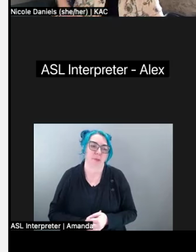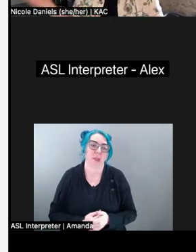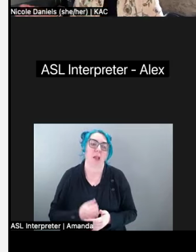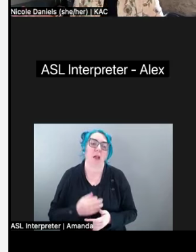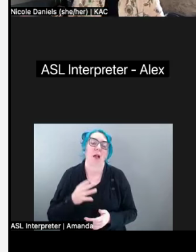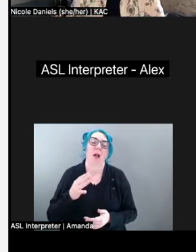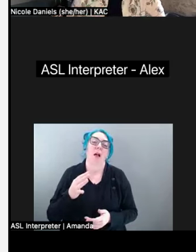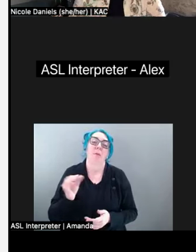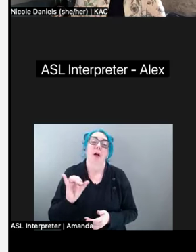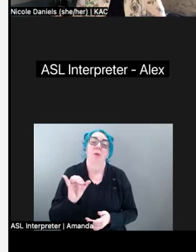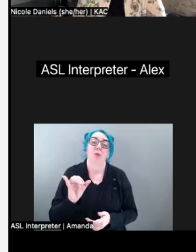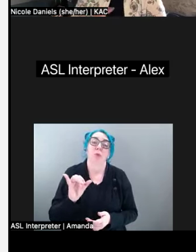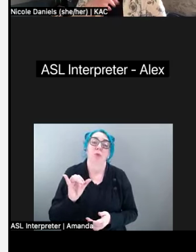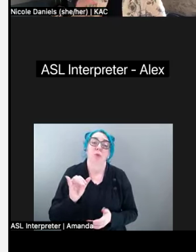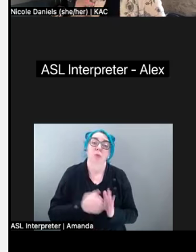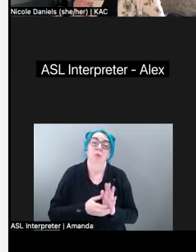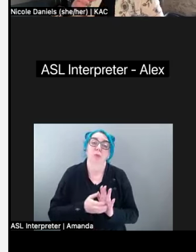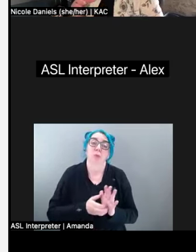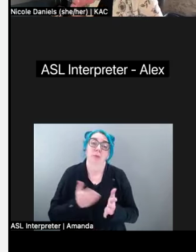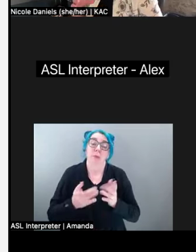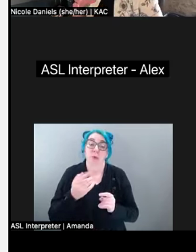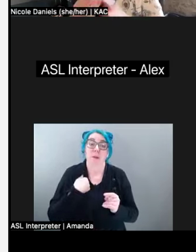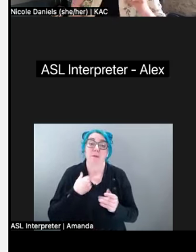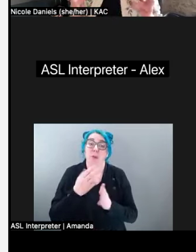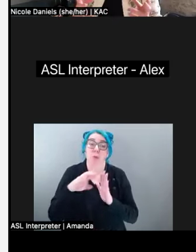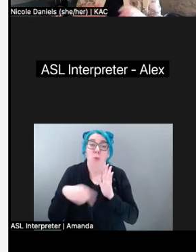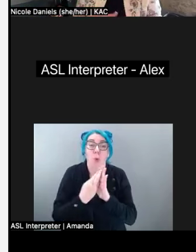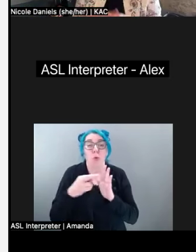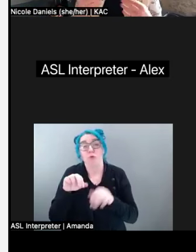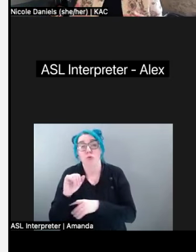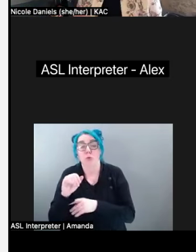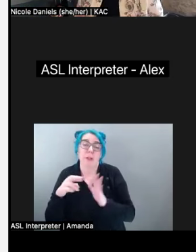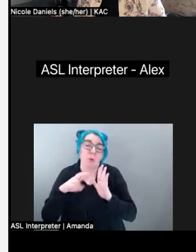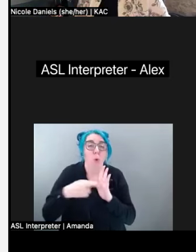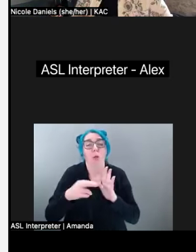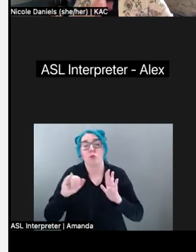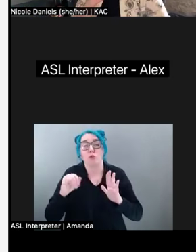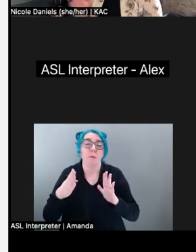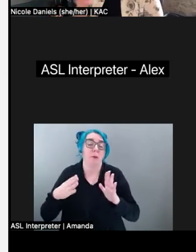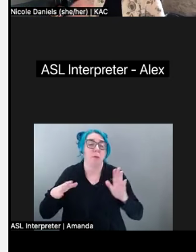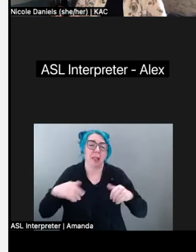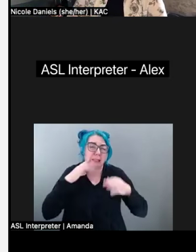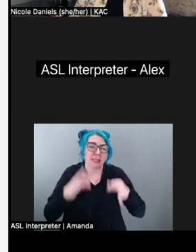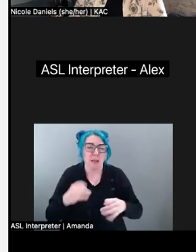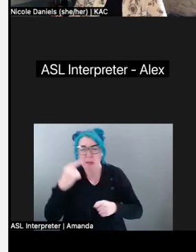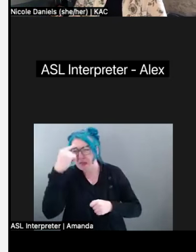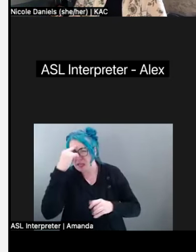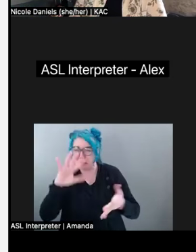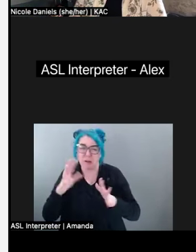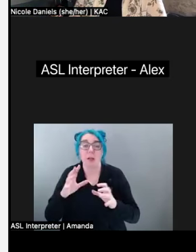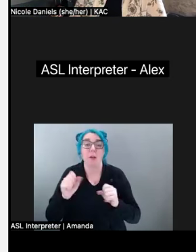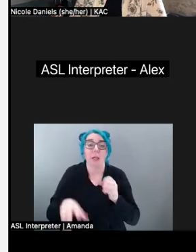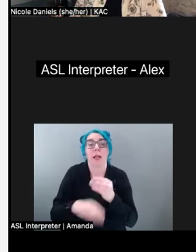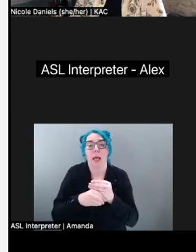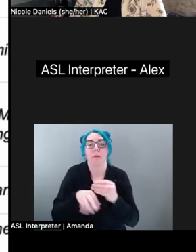also ask that you do that. And if it's a role that will be selected but is reserved for Kingston-based artists, you can add that asterisk as